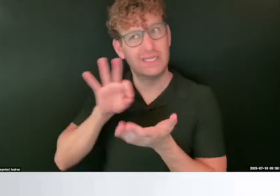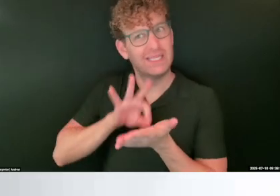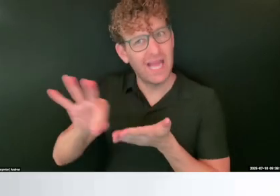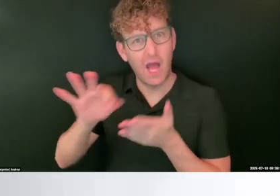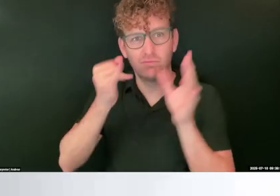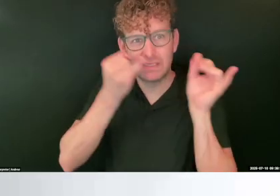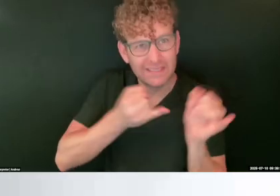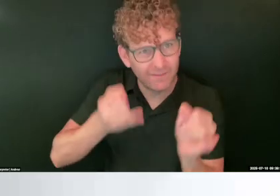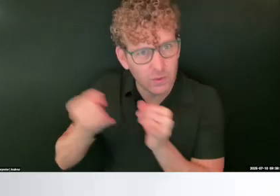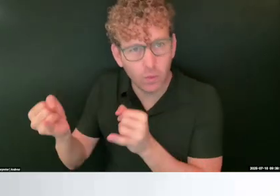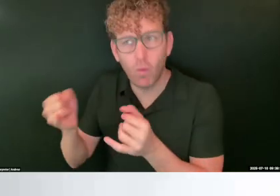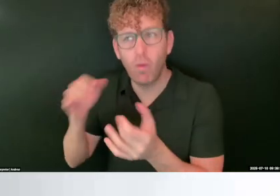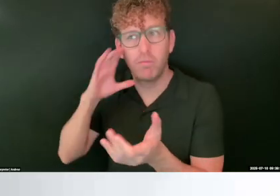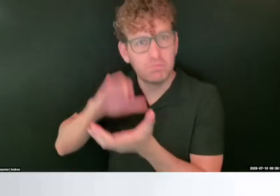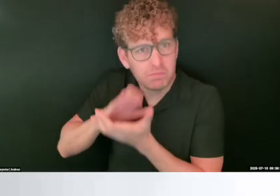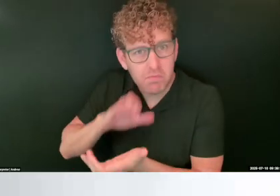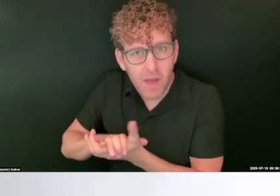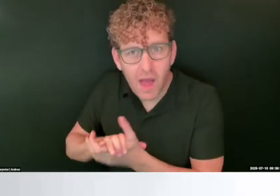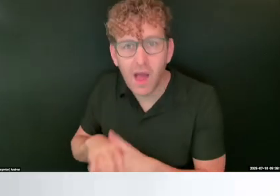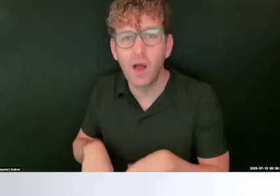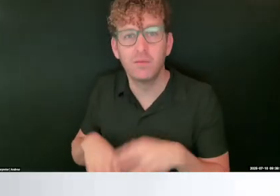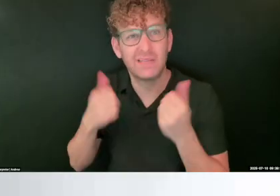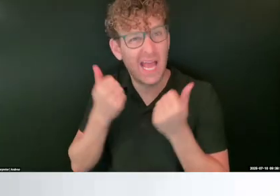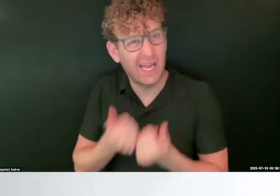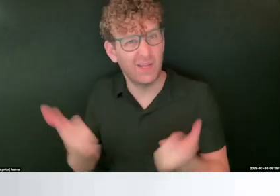and anyone claimed as dependent on taxes.